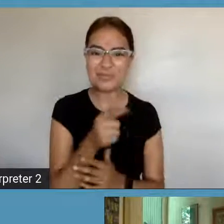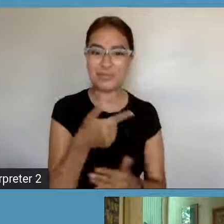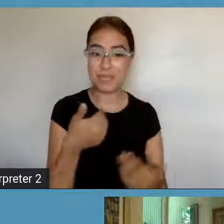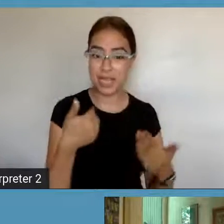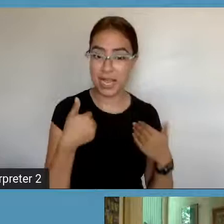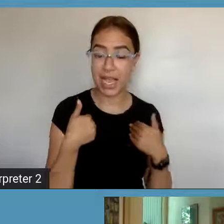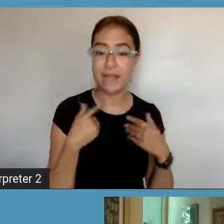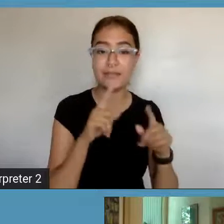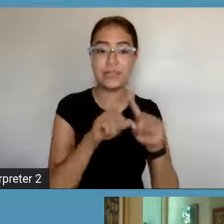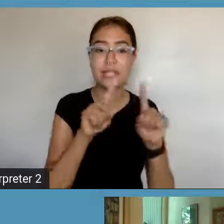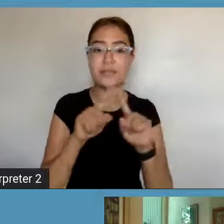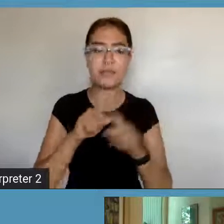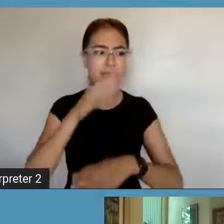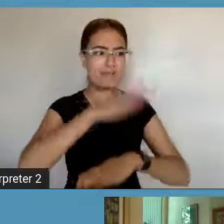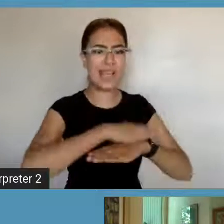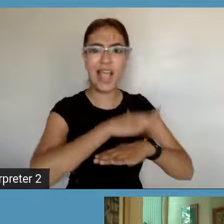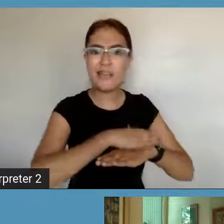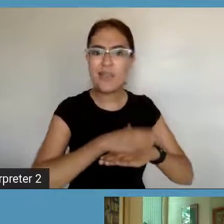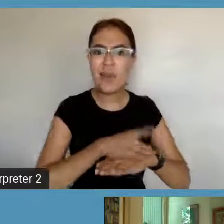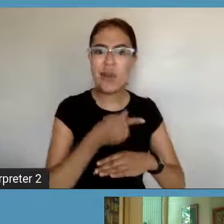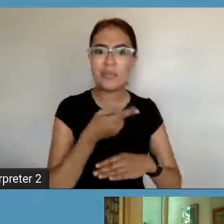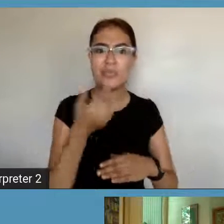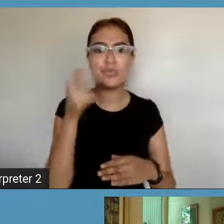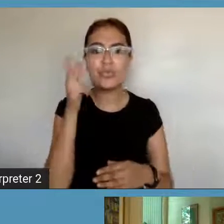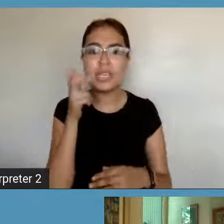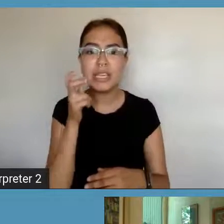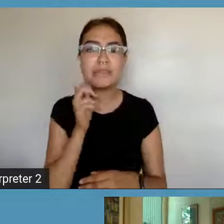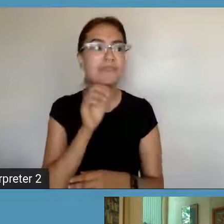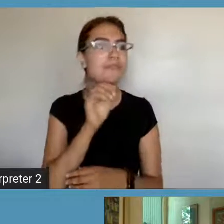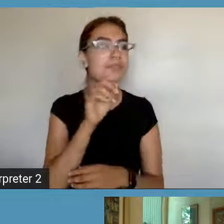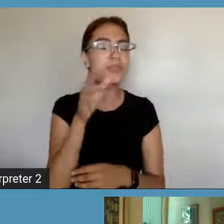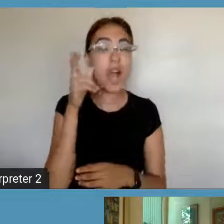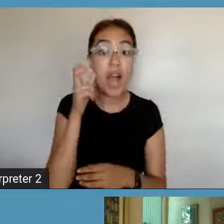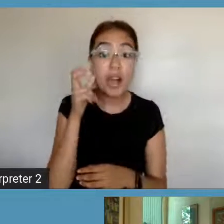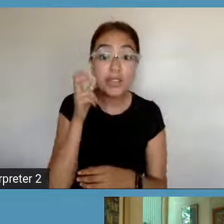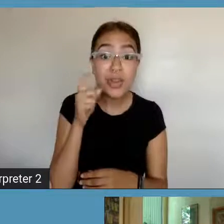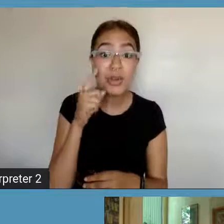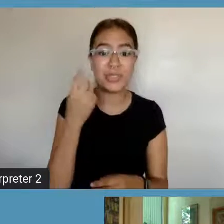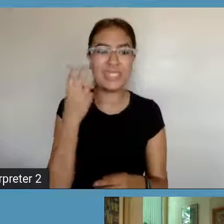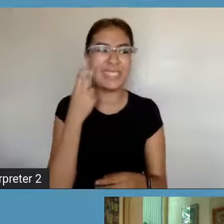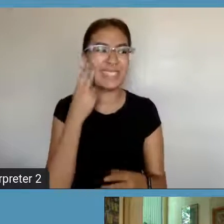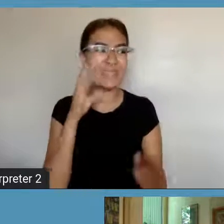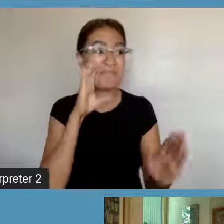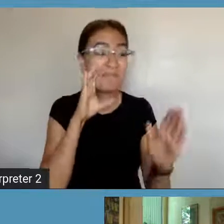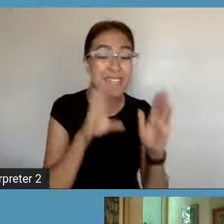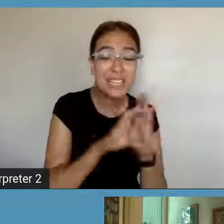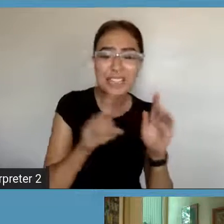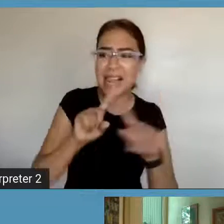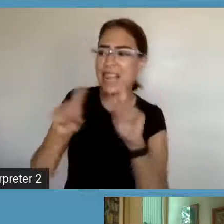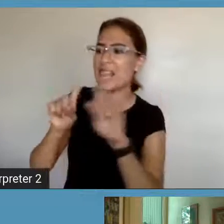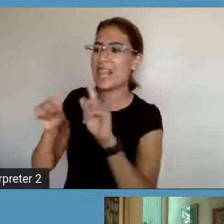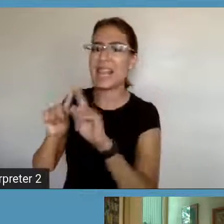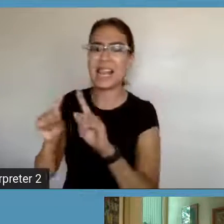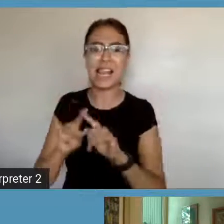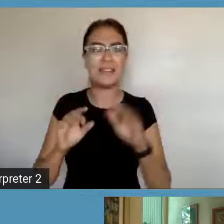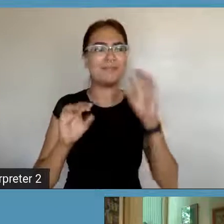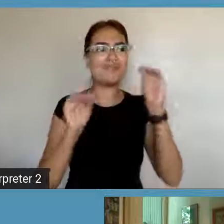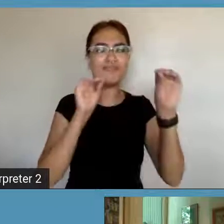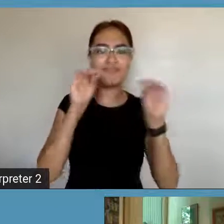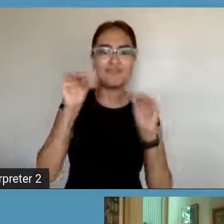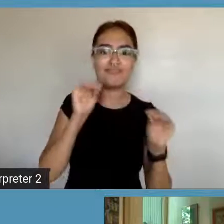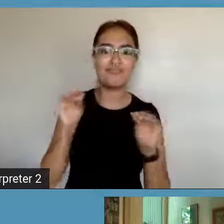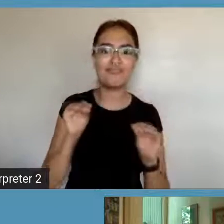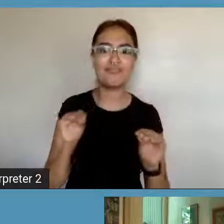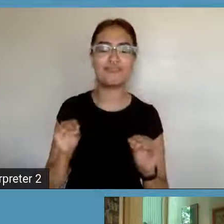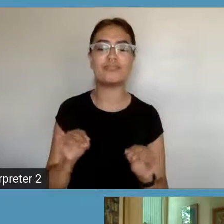different platforms that you hear audio, you see images, you see, you know, it's textual. So